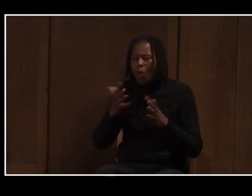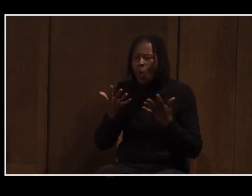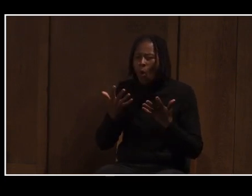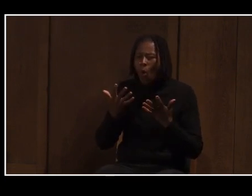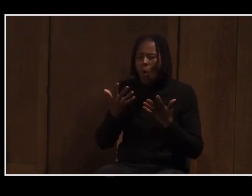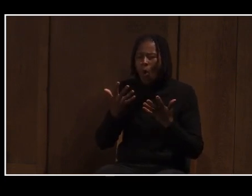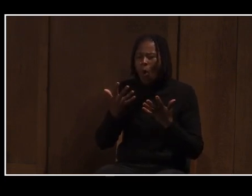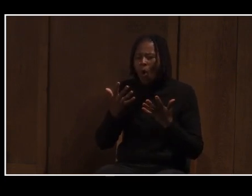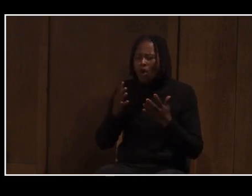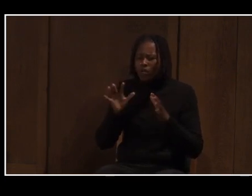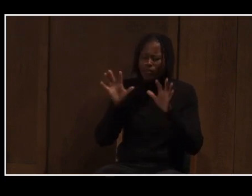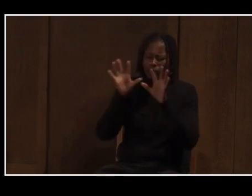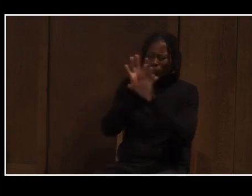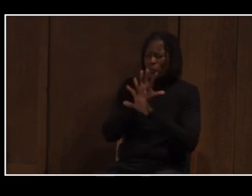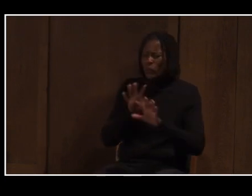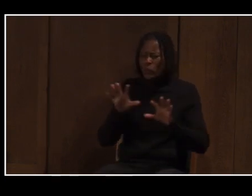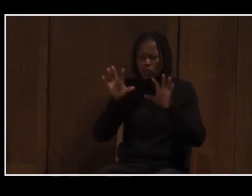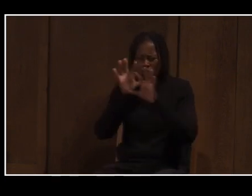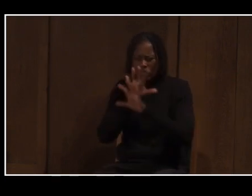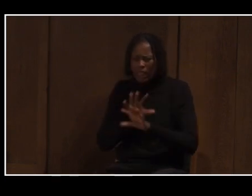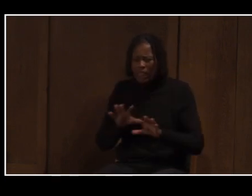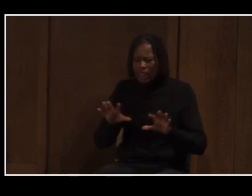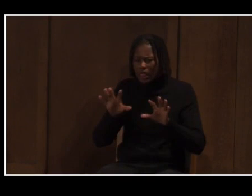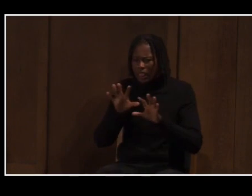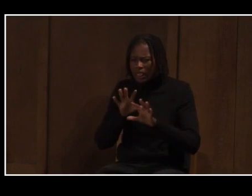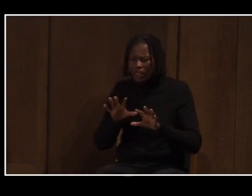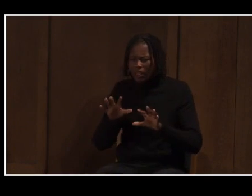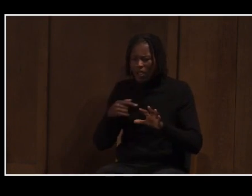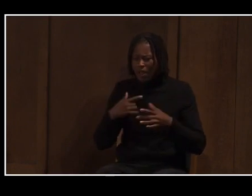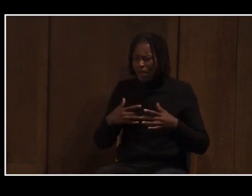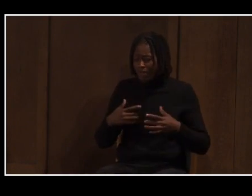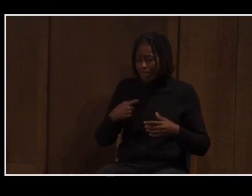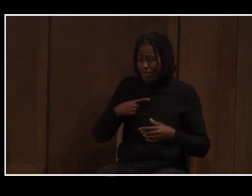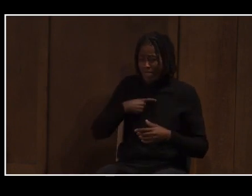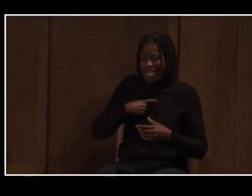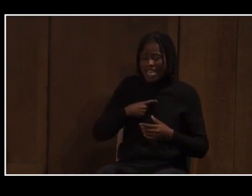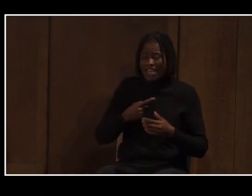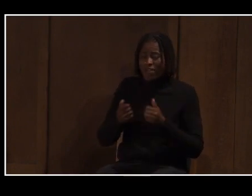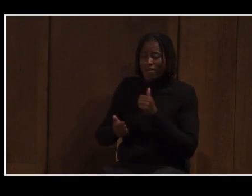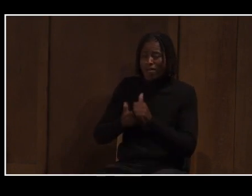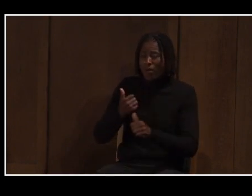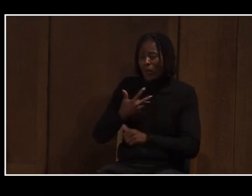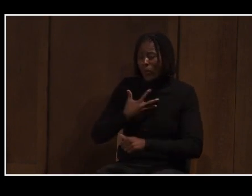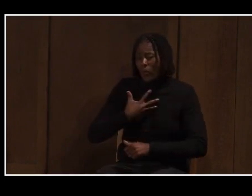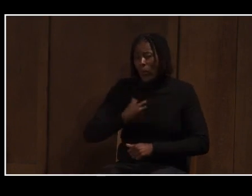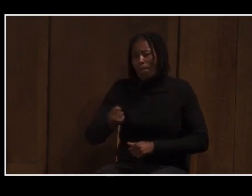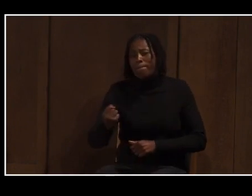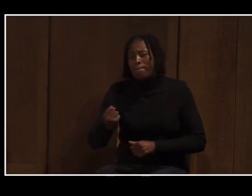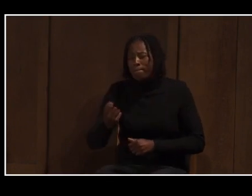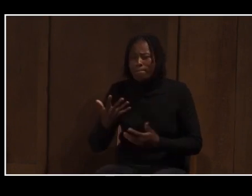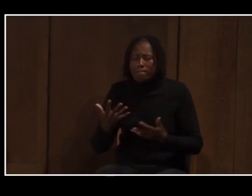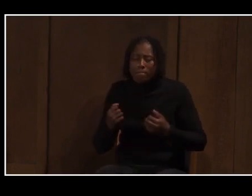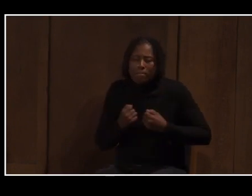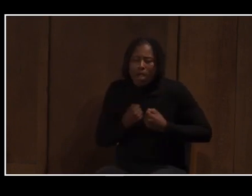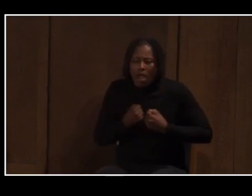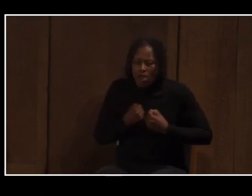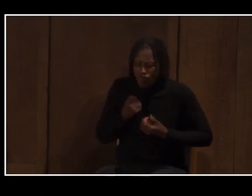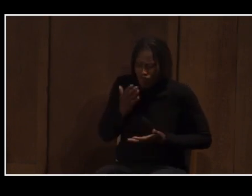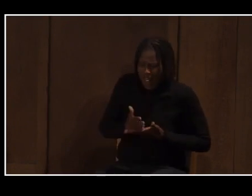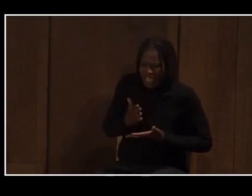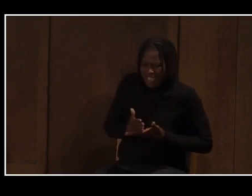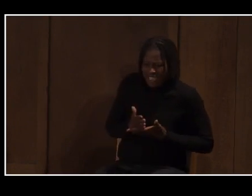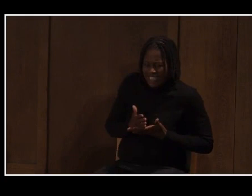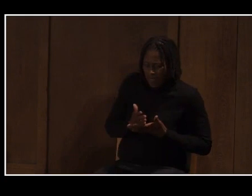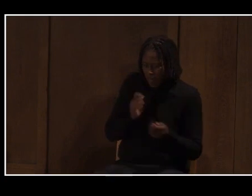of my fear of being sucked into a corporation and then never living the reality that I feel I need to